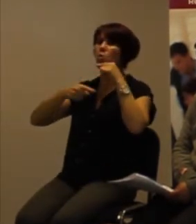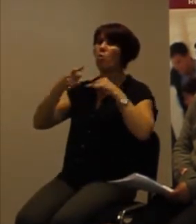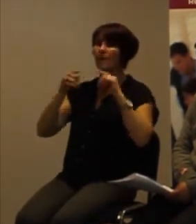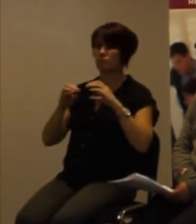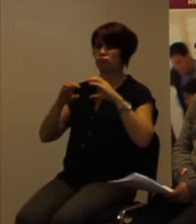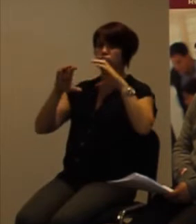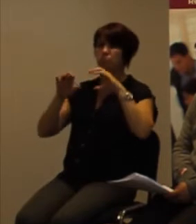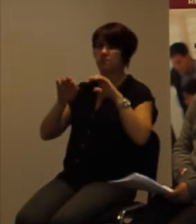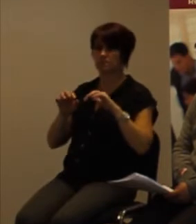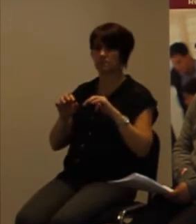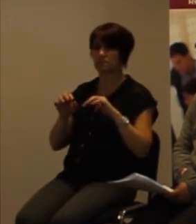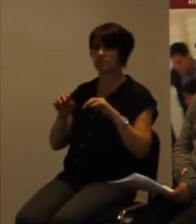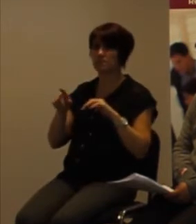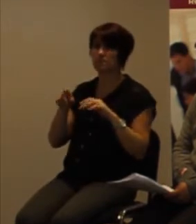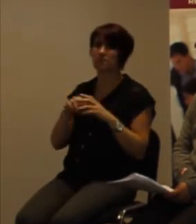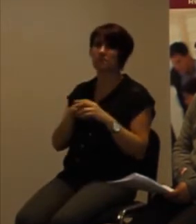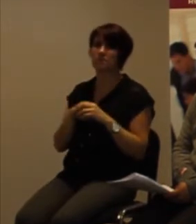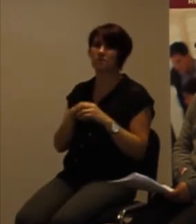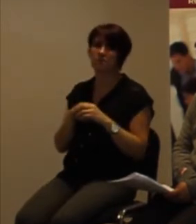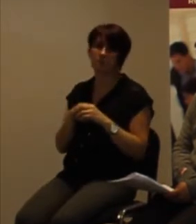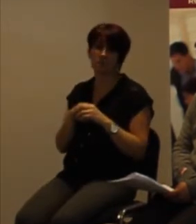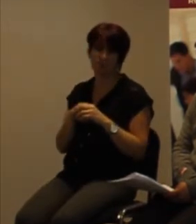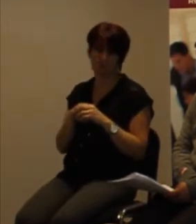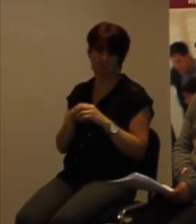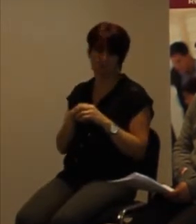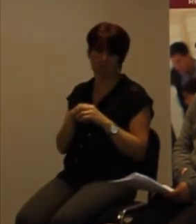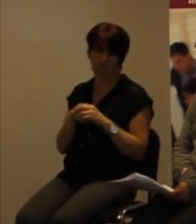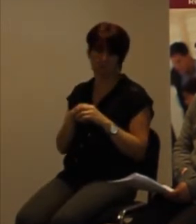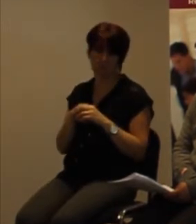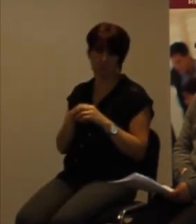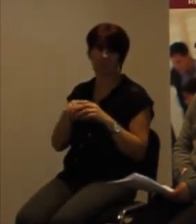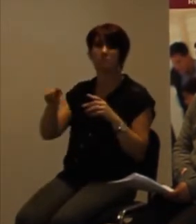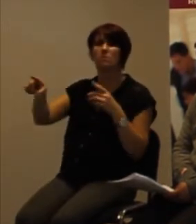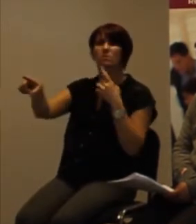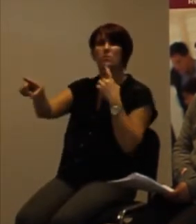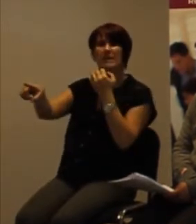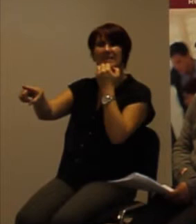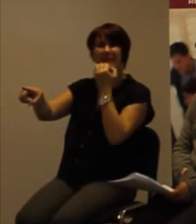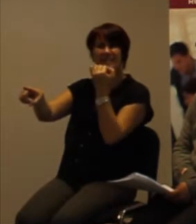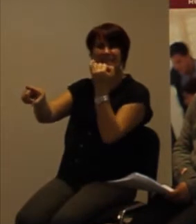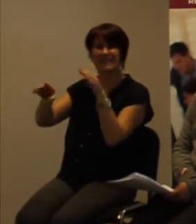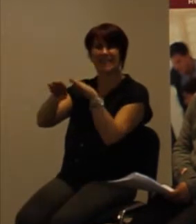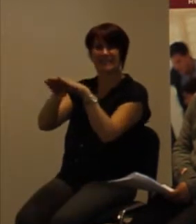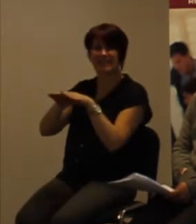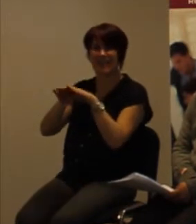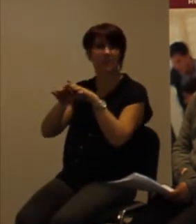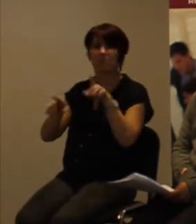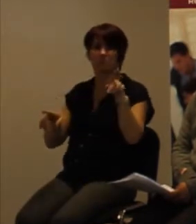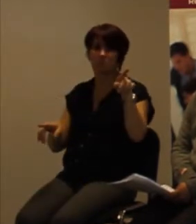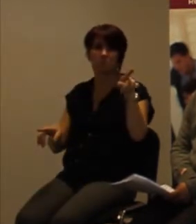there? When you're saying that anything about 16 has to be a standard? No. That is usually seen